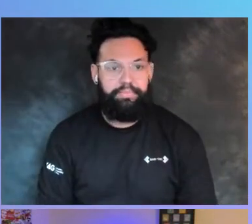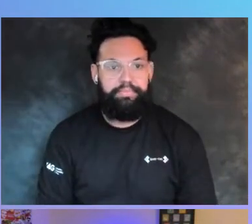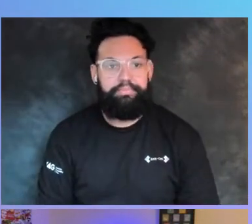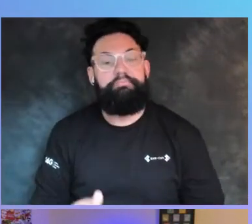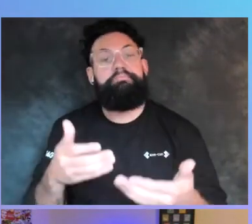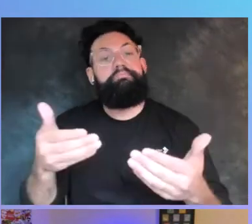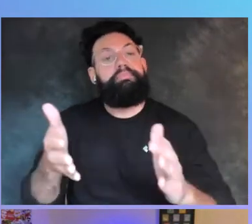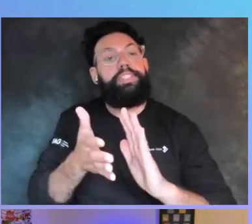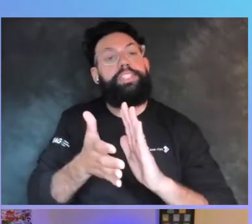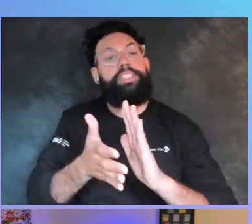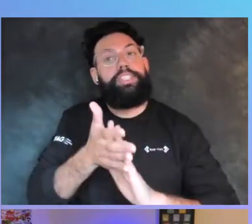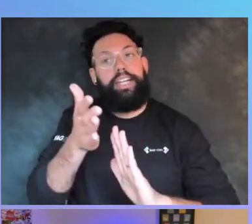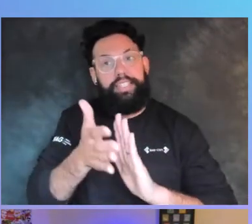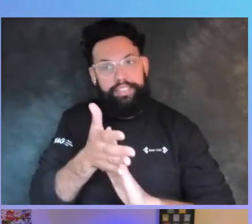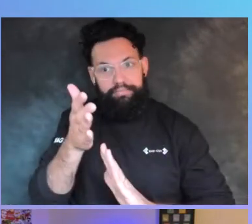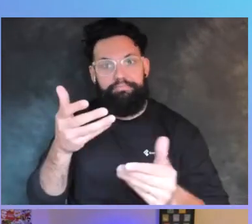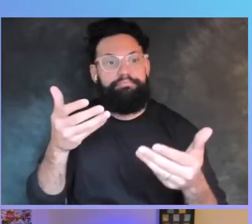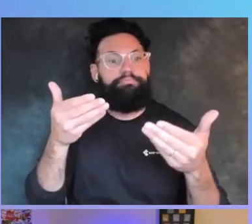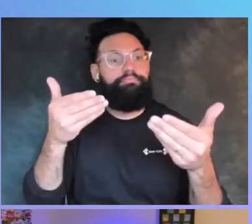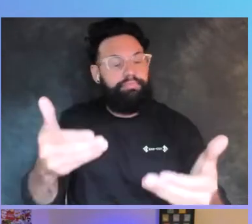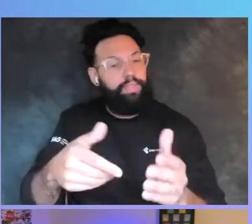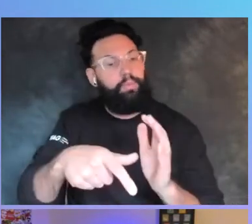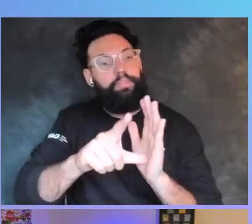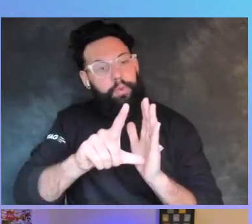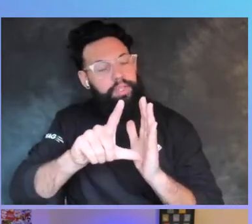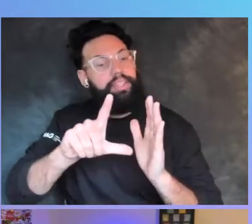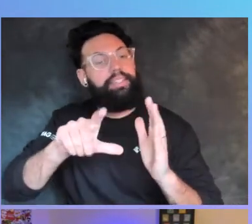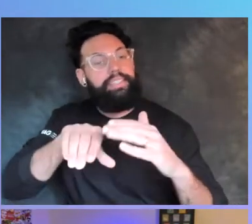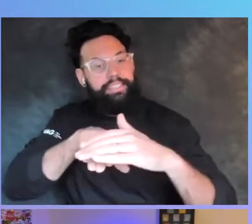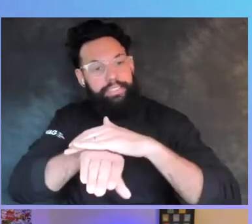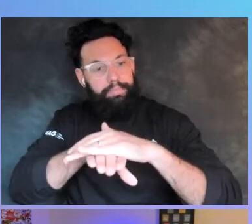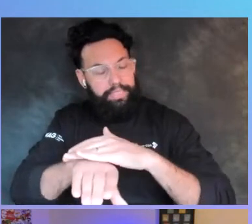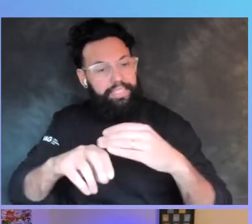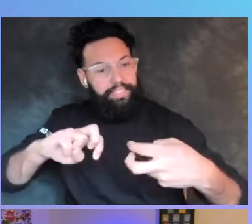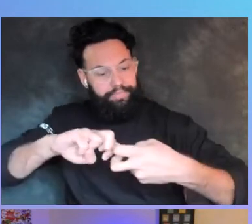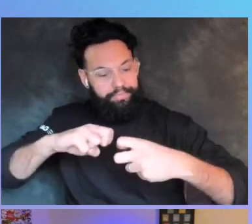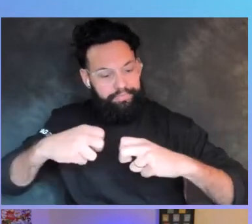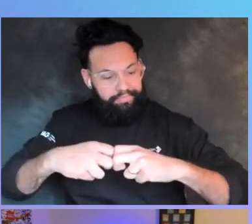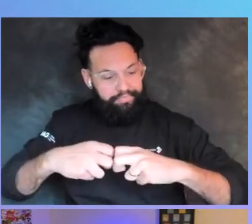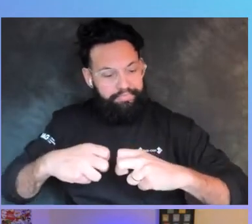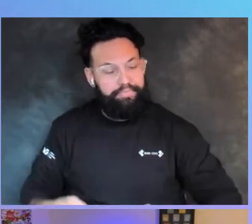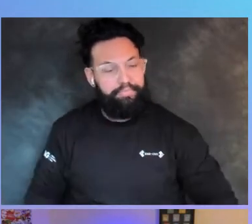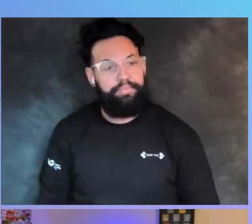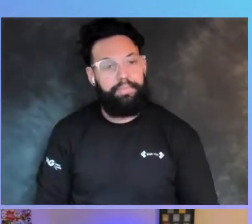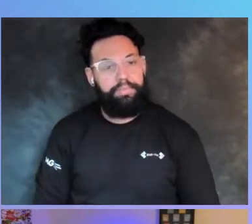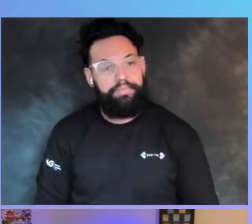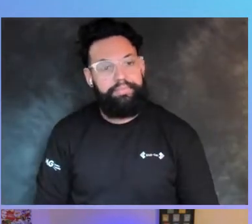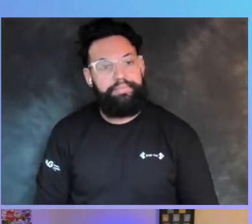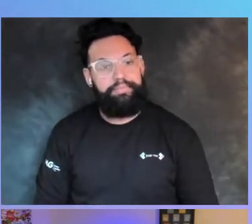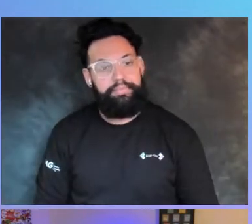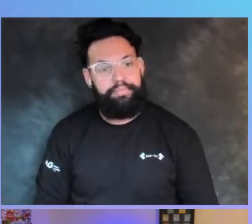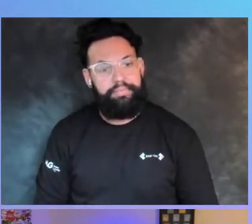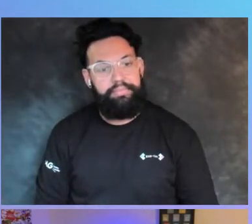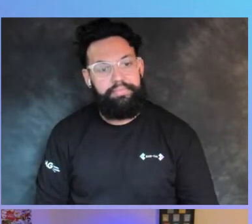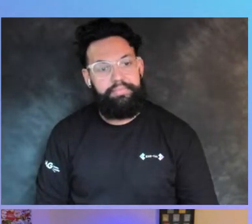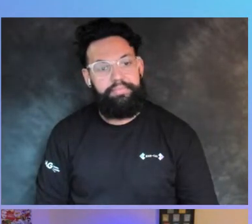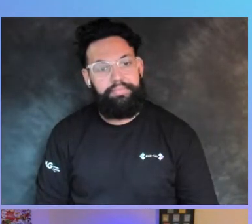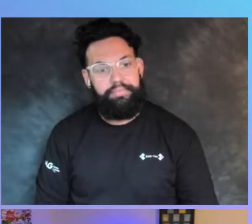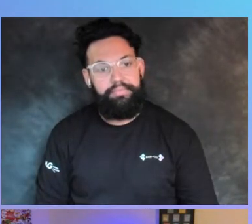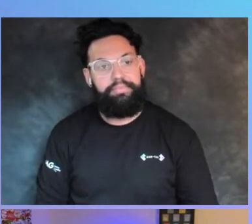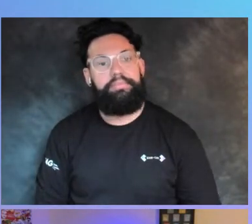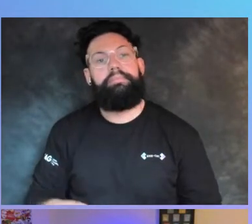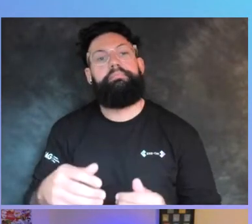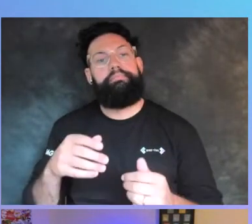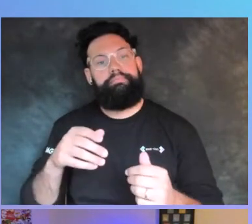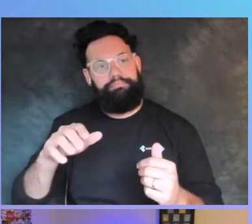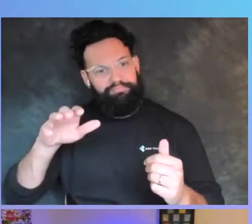it's saying reviewing accessibility issue. And we will see that scan take place for the developer's intention,